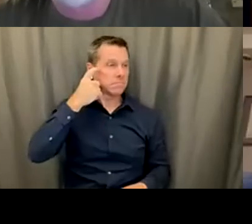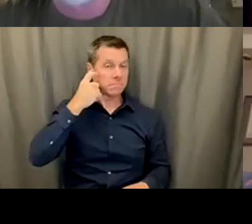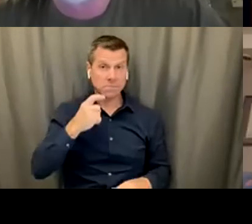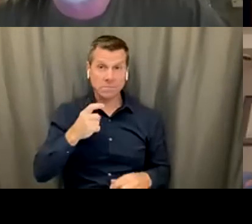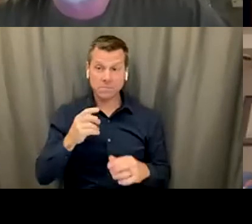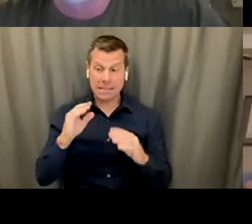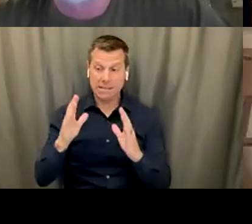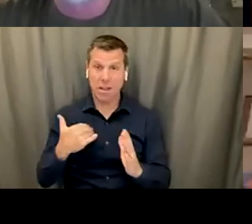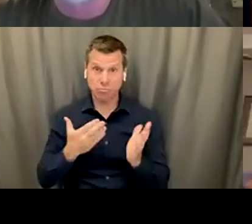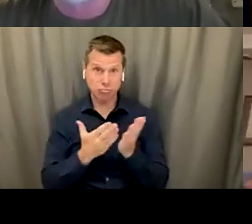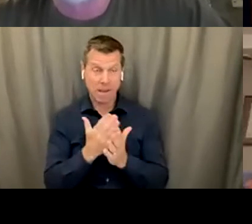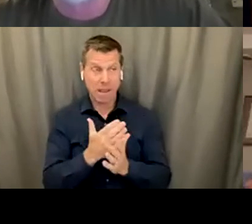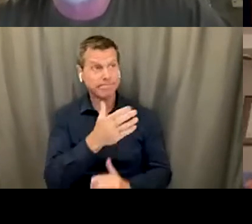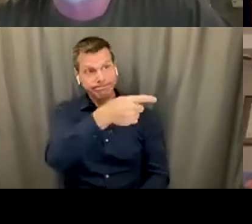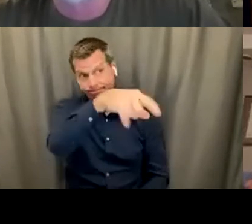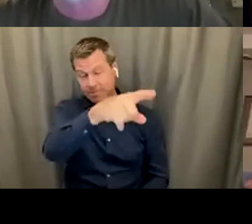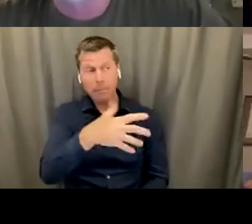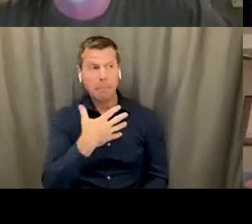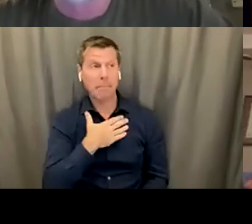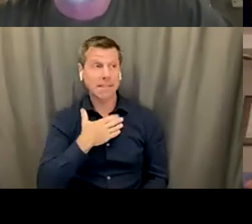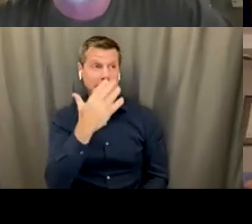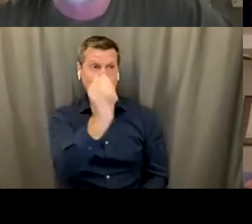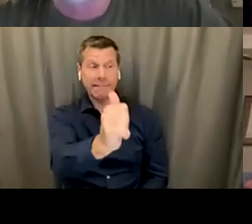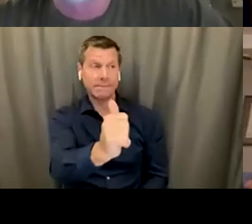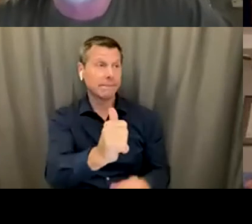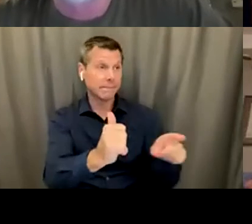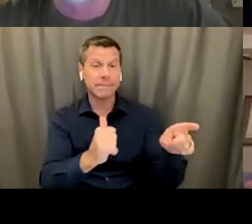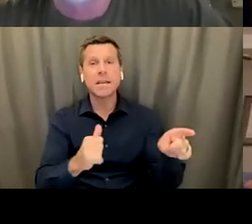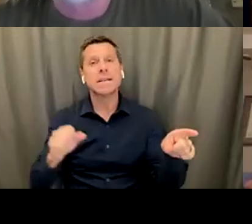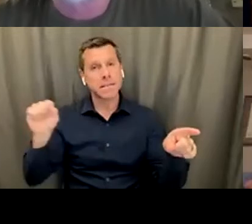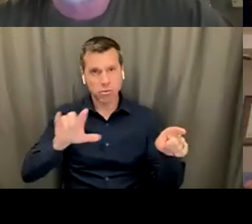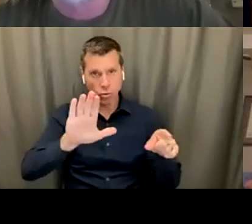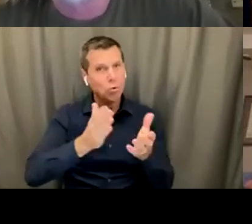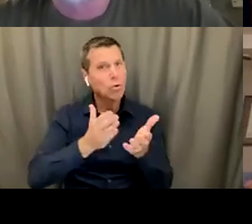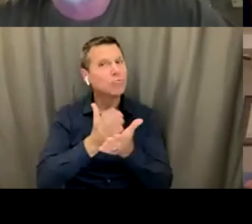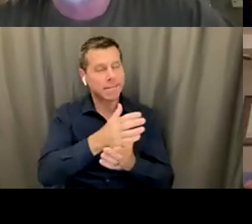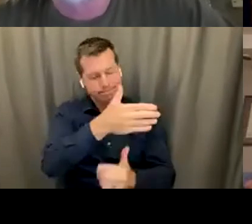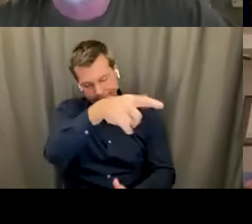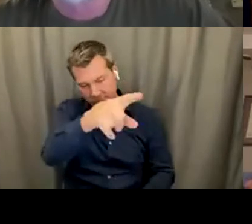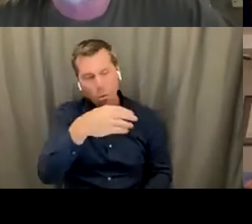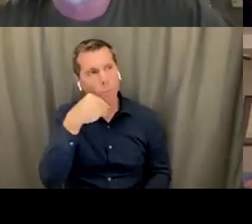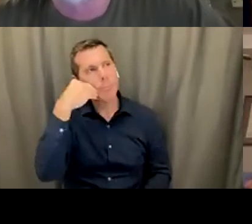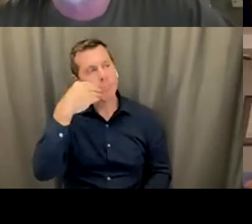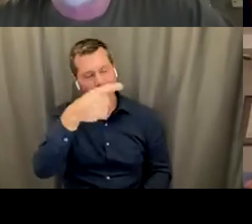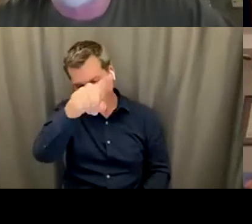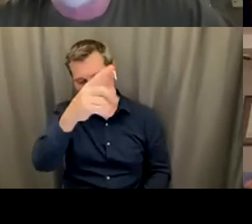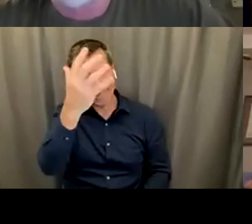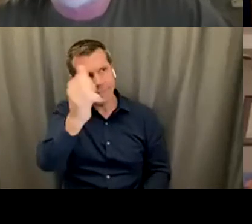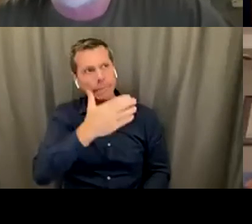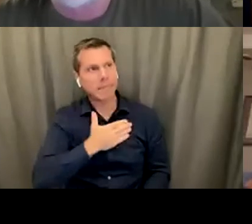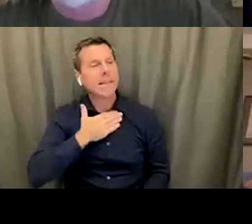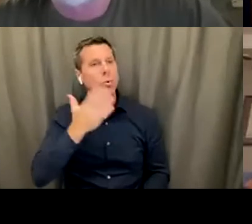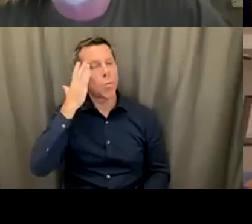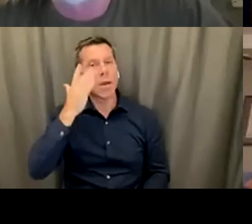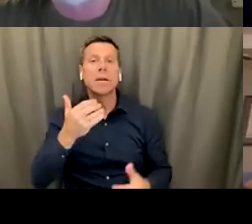it falls under this, basically it's a student code of conduct issue. And then just one other quick question. So